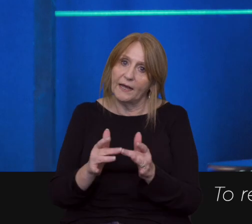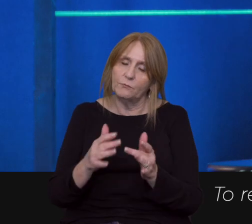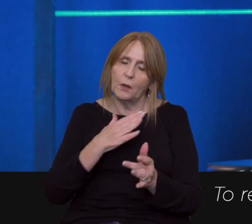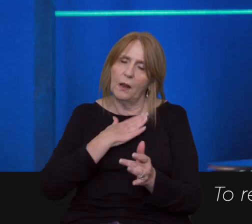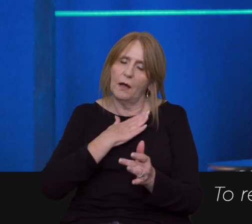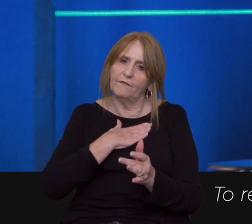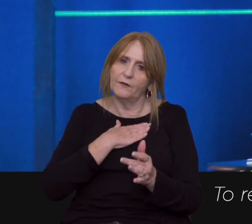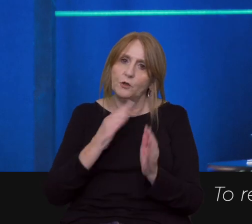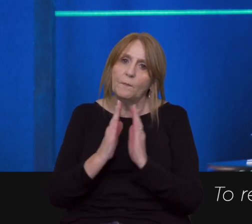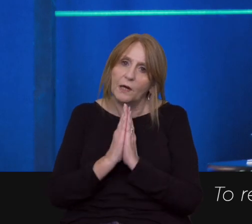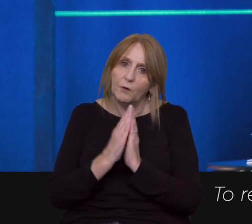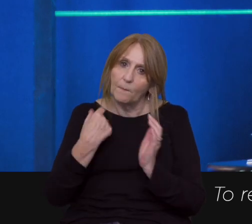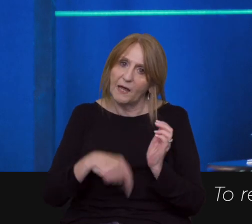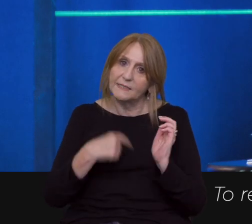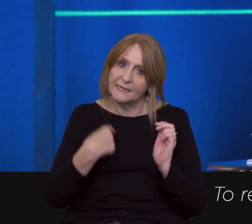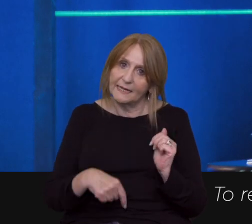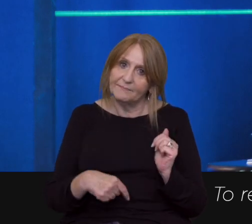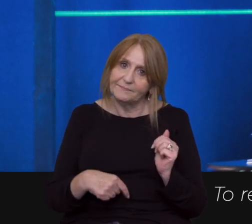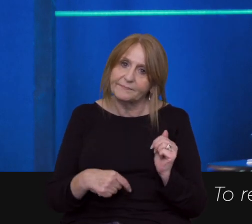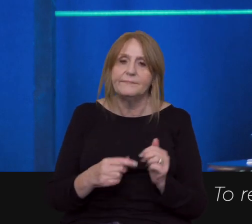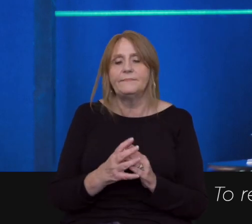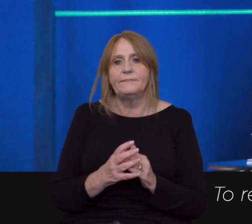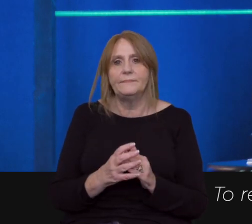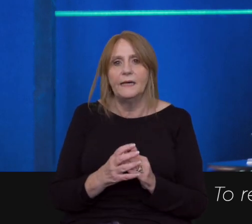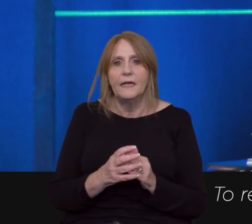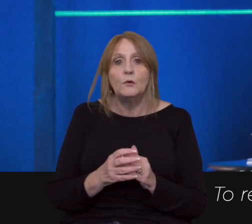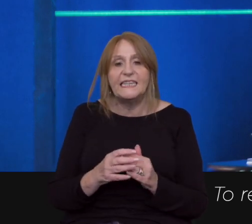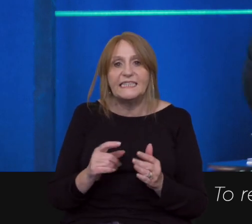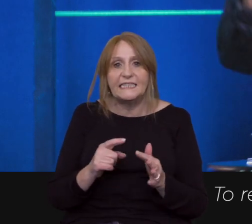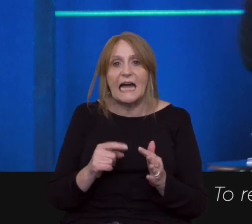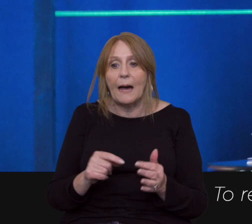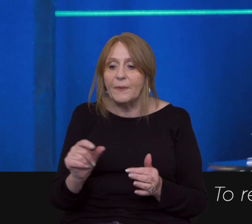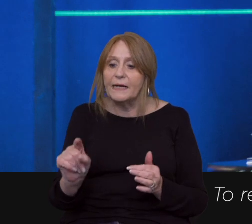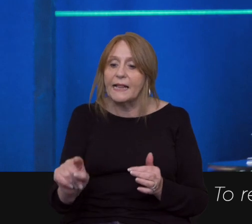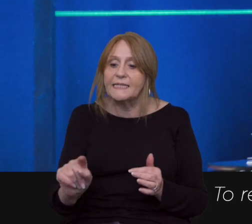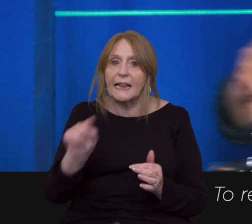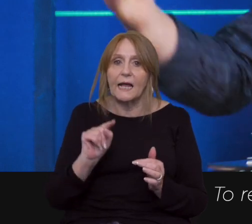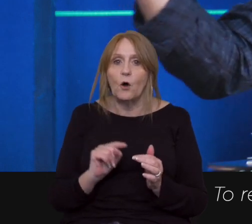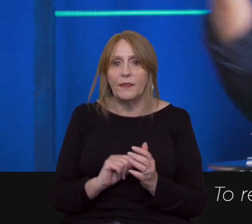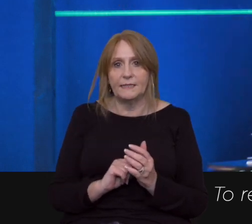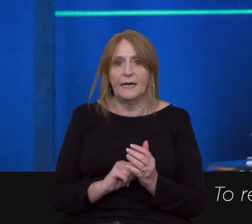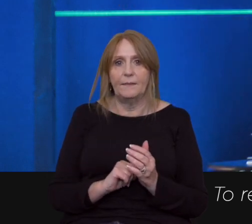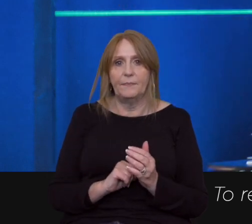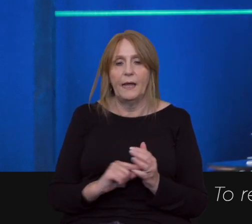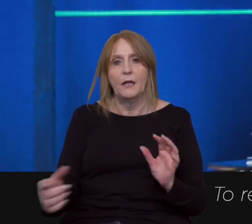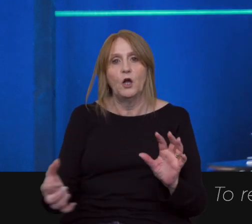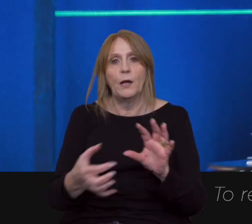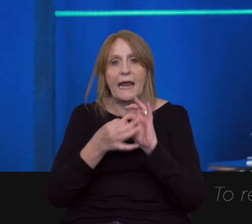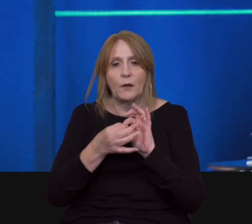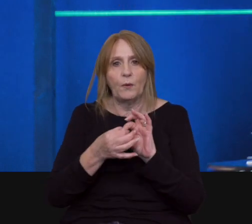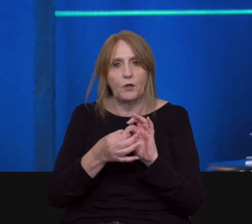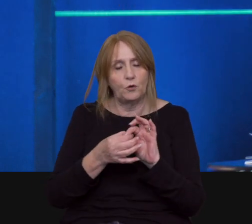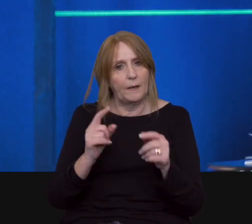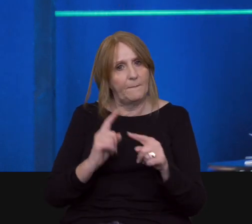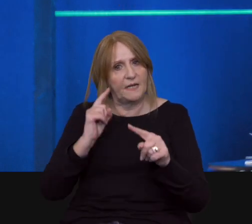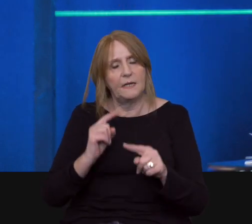you're on the Church Online platform, you'll see a tab which says Request Prayer. Click on that tab and they'll connect with you immediately.